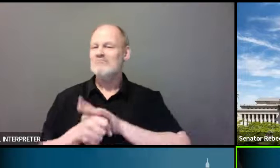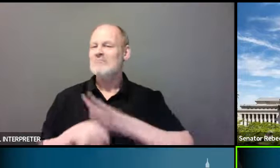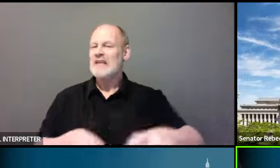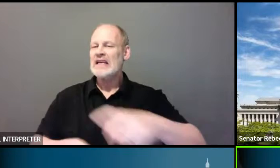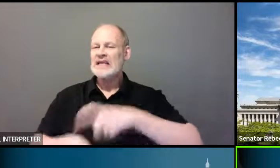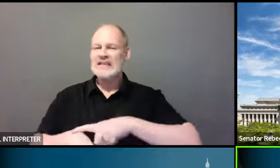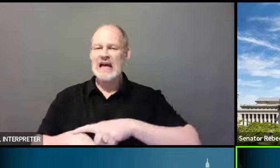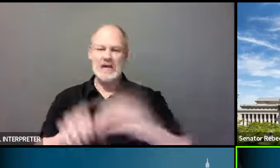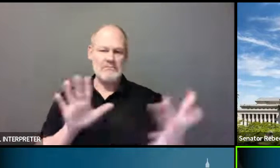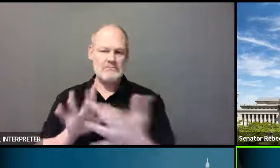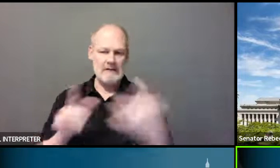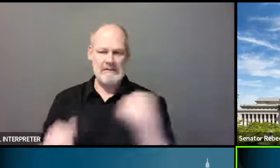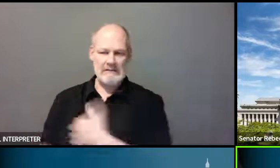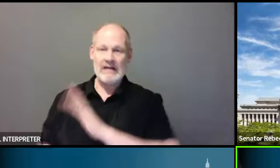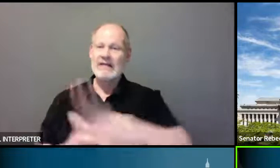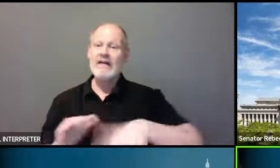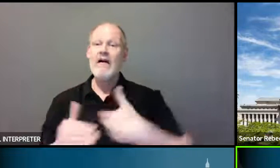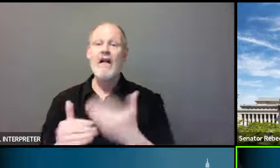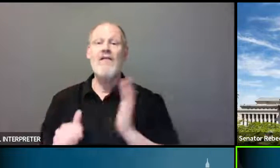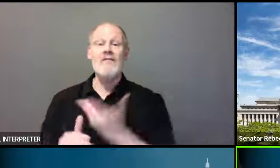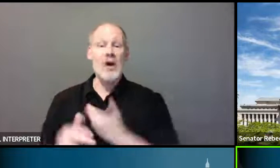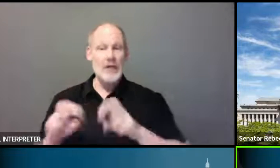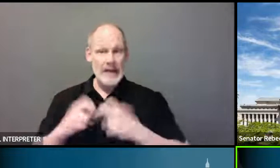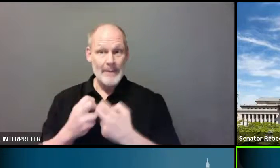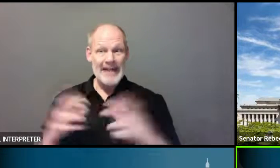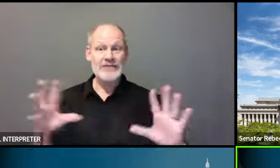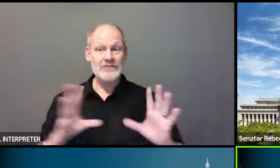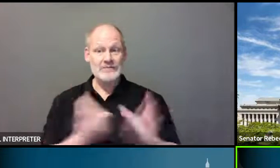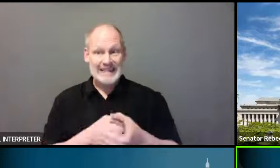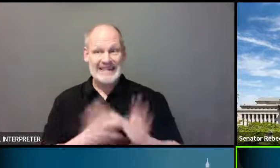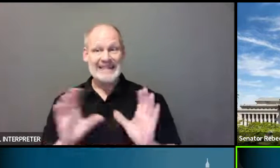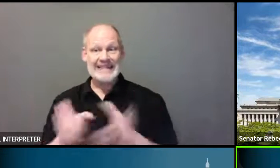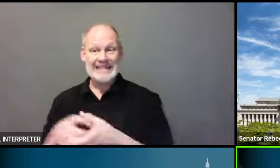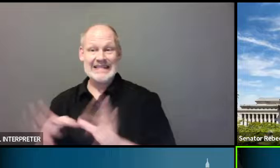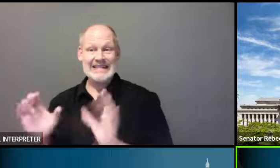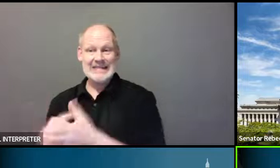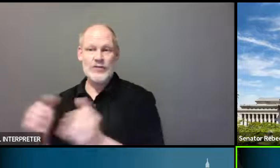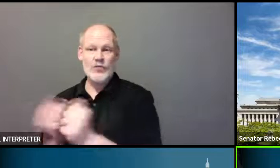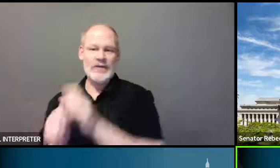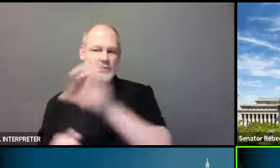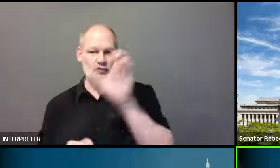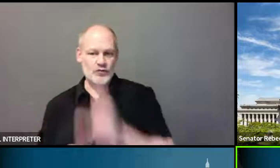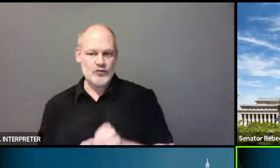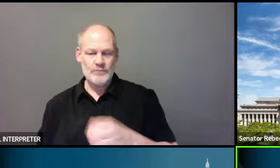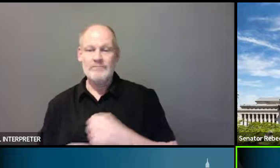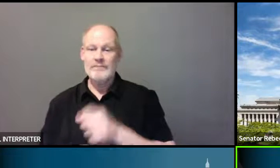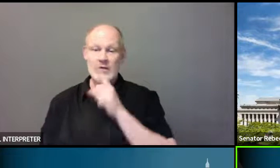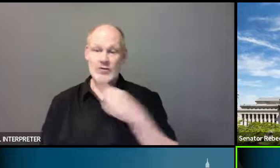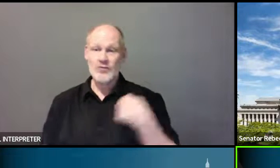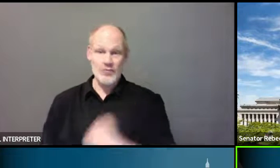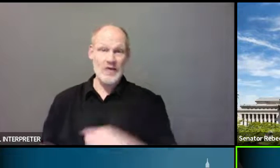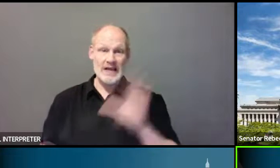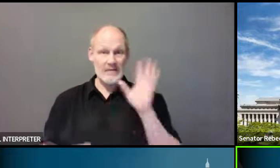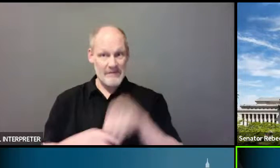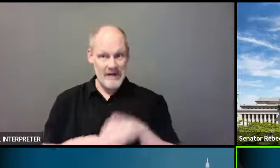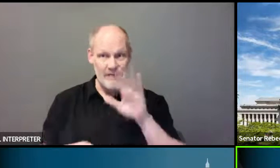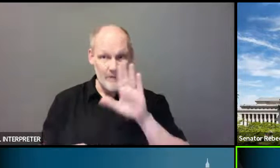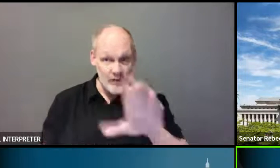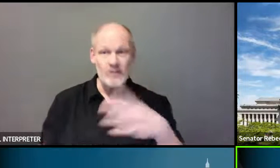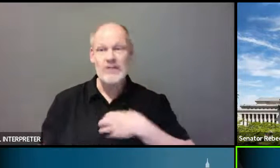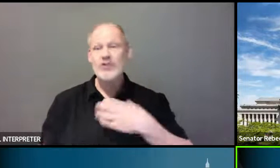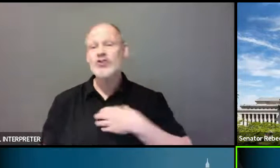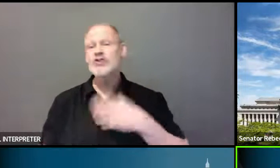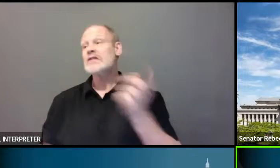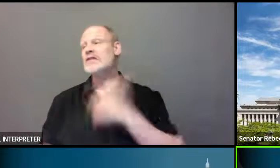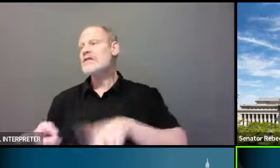committees continue to meet via Zoom, which means you can join and make sure we hear your needs and those of your neighbors from